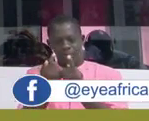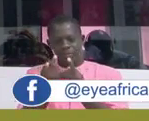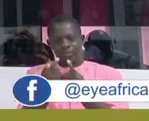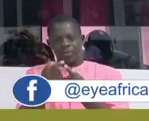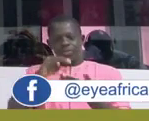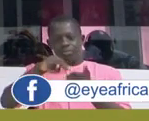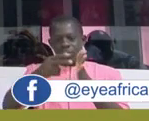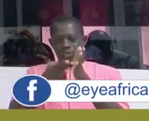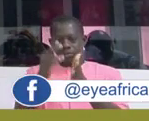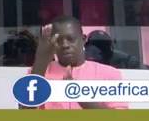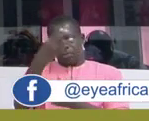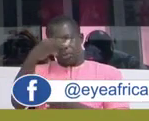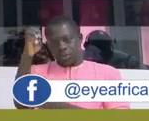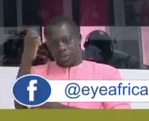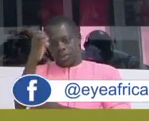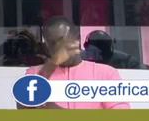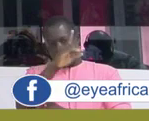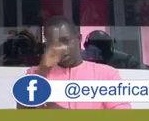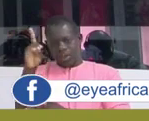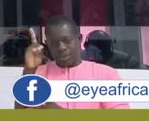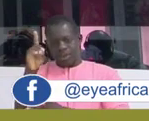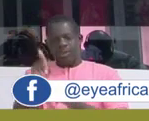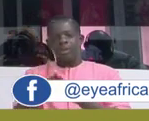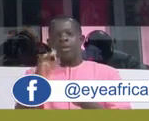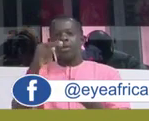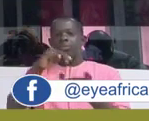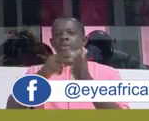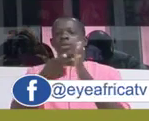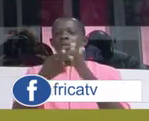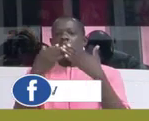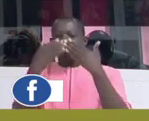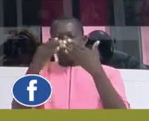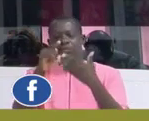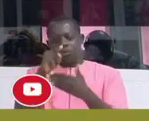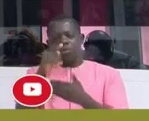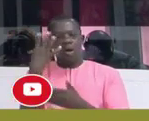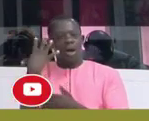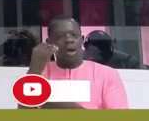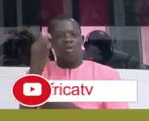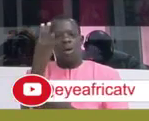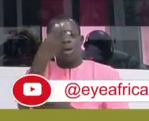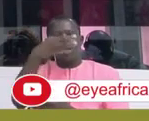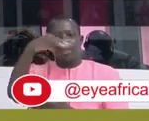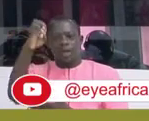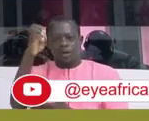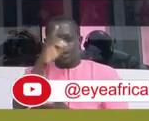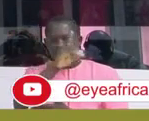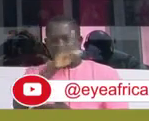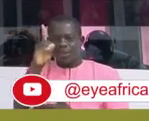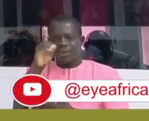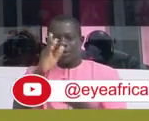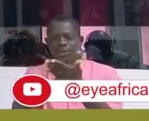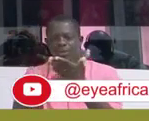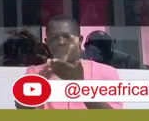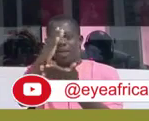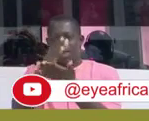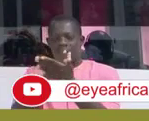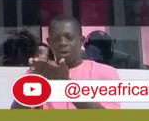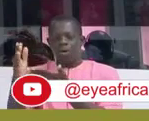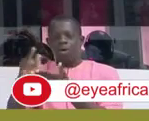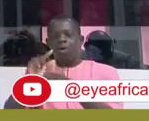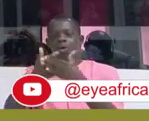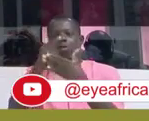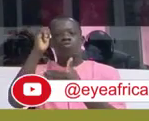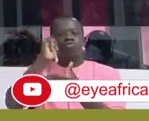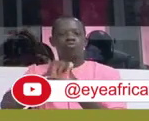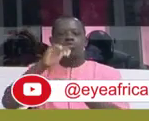about it. That is 300. Did they tell you how that 300 was to be shared